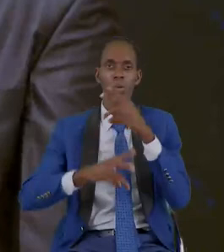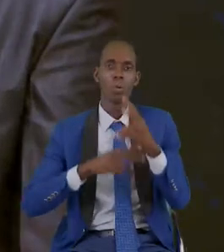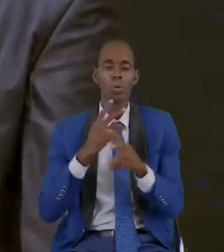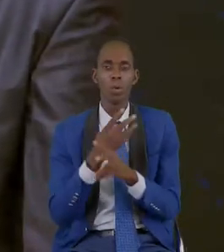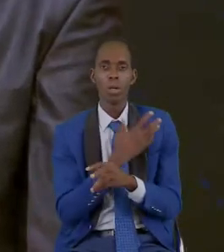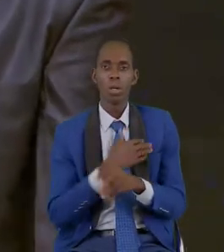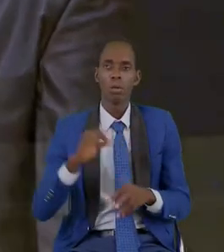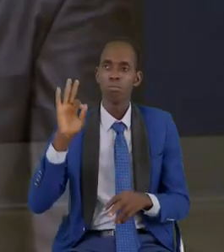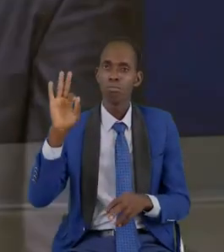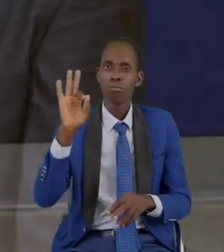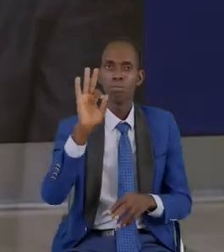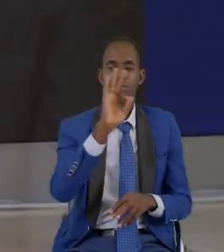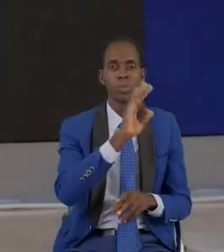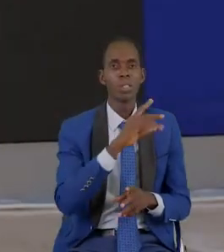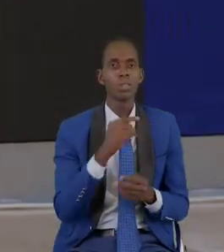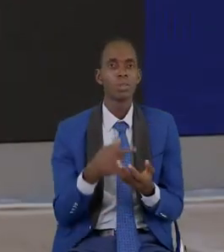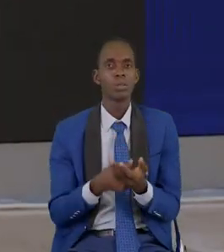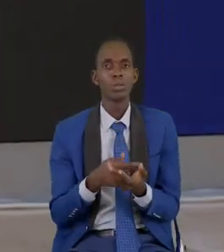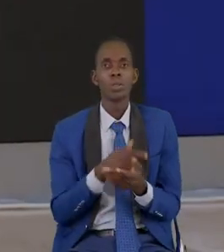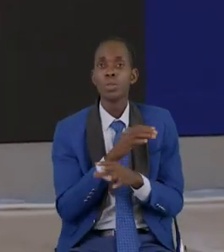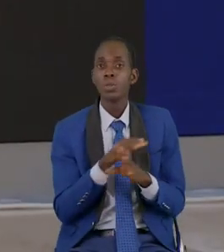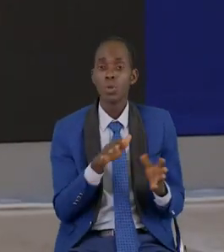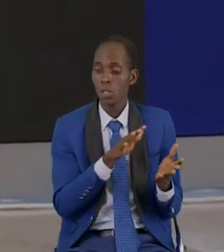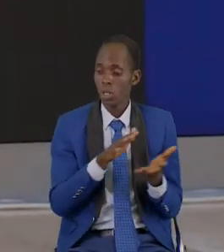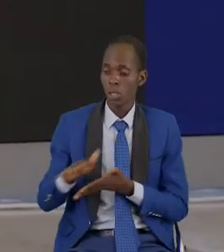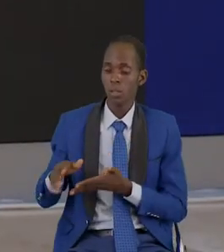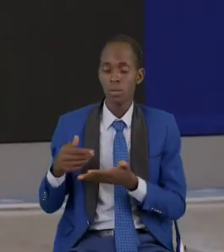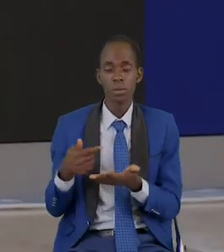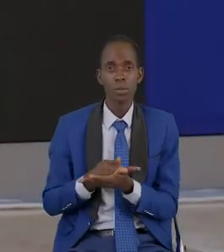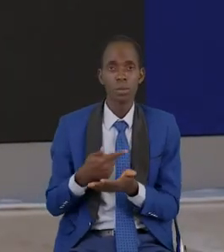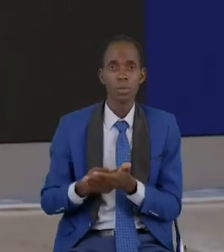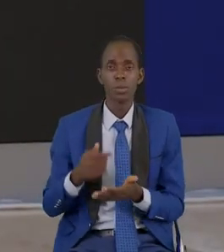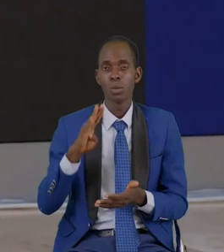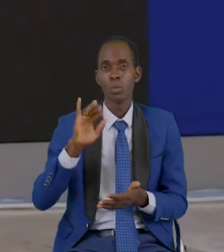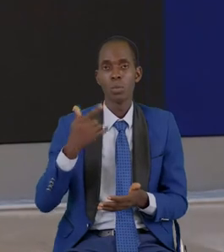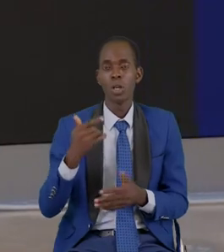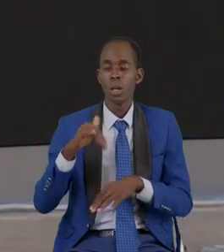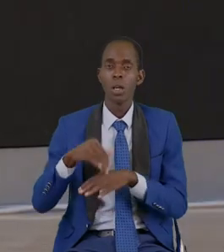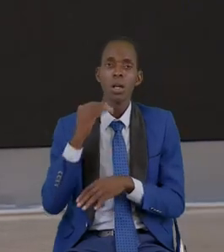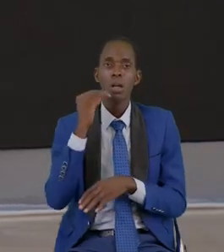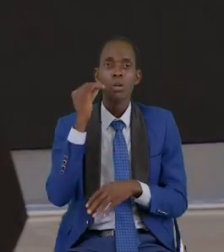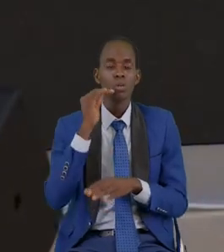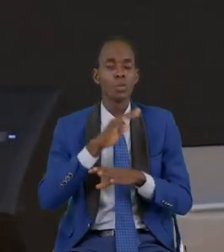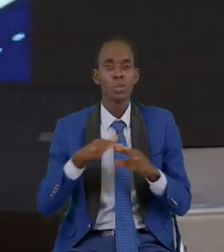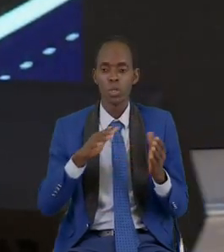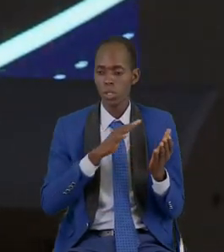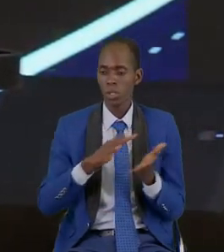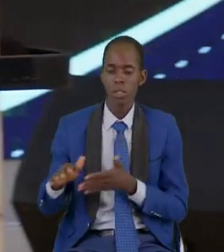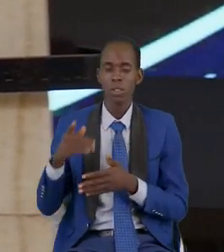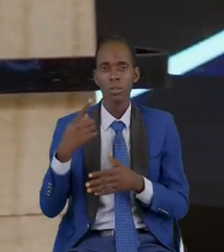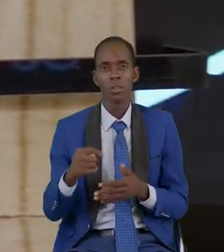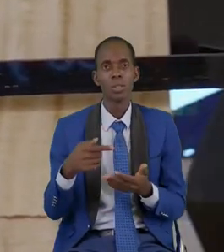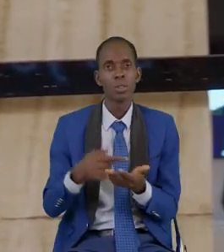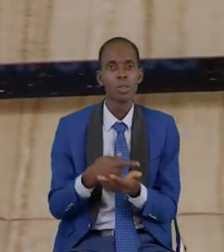the gospel. Don't leave the gospel back at home when you're going out. Don't leave the gospel in